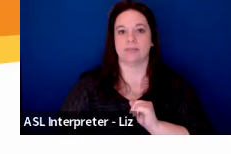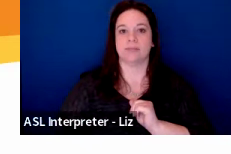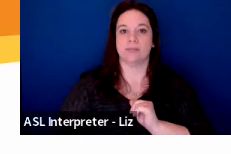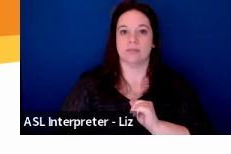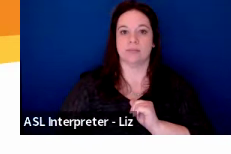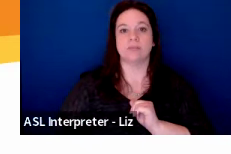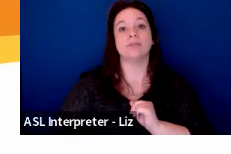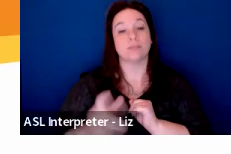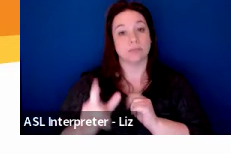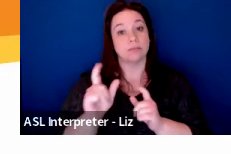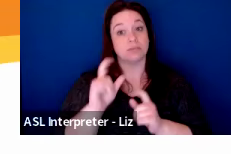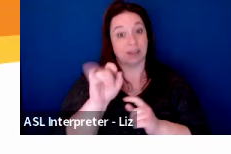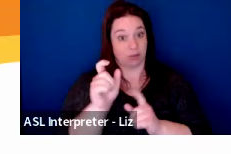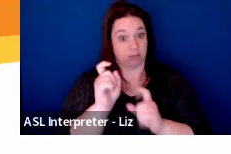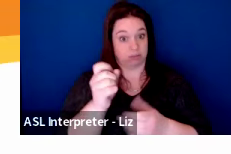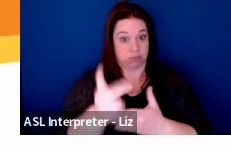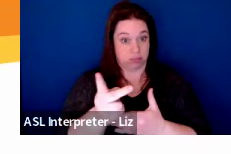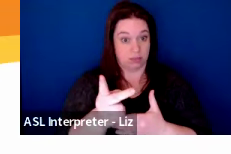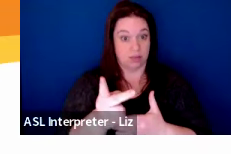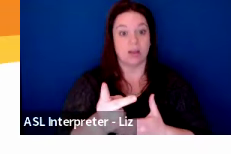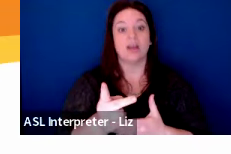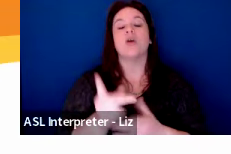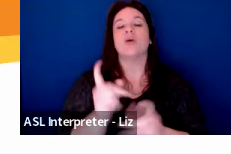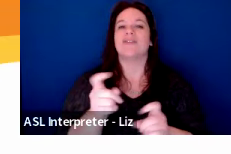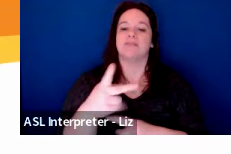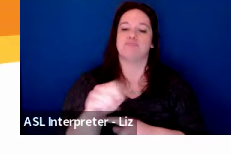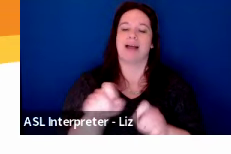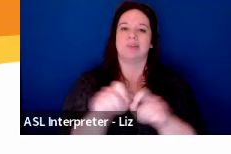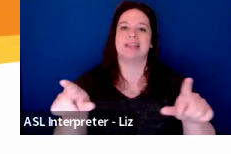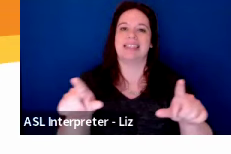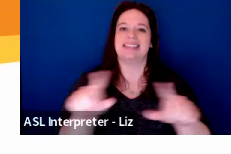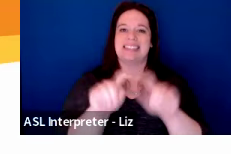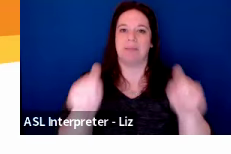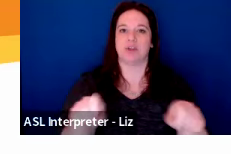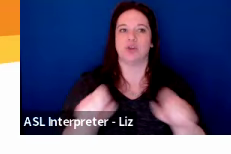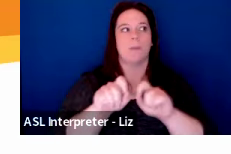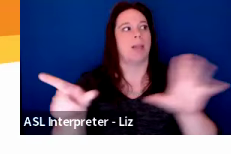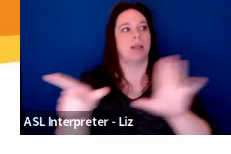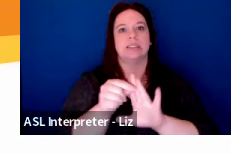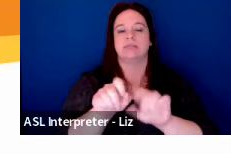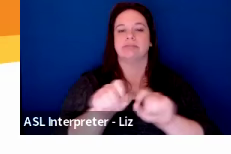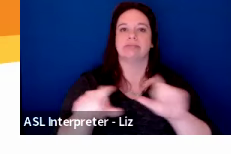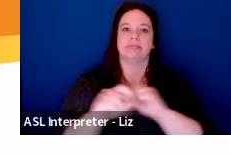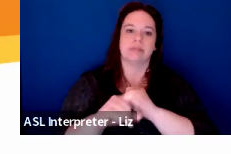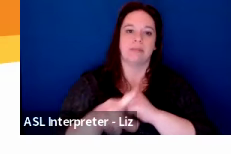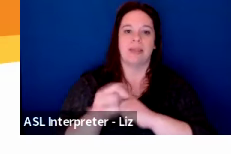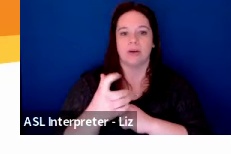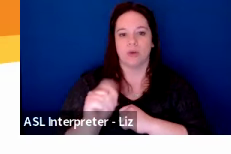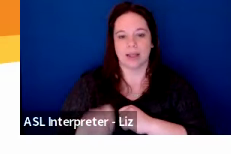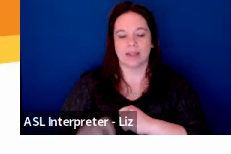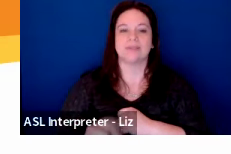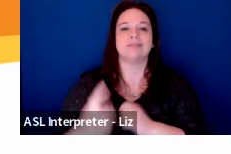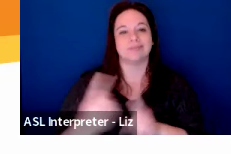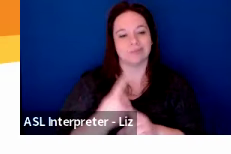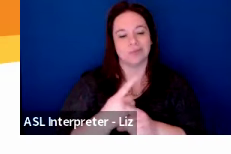also, if awarded, we provide you with a press release template to help publicize the grant. And we regularly, feature our